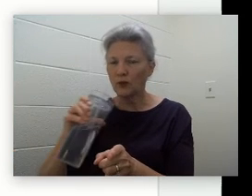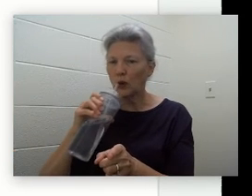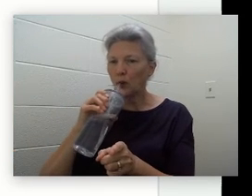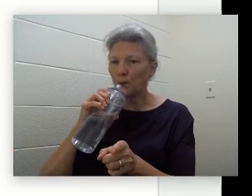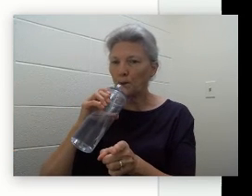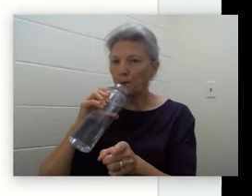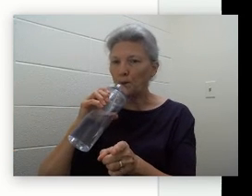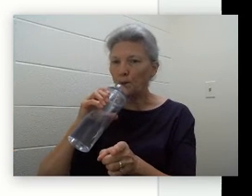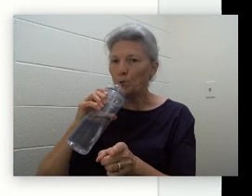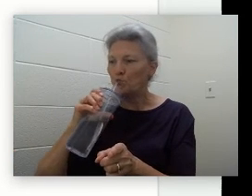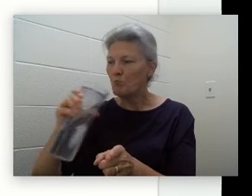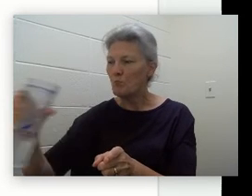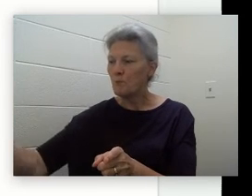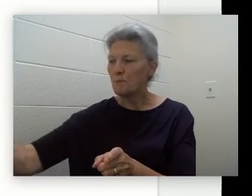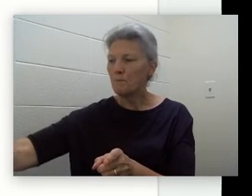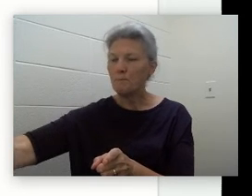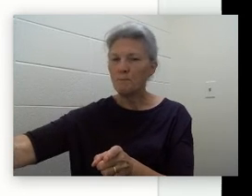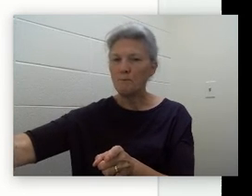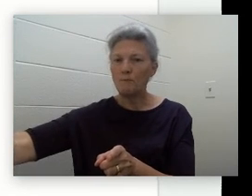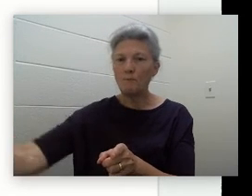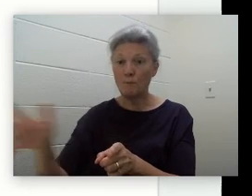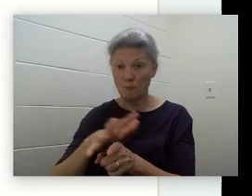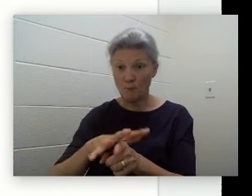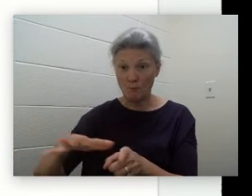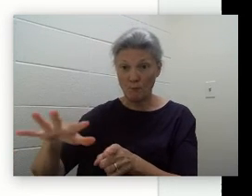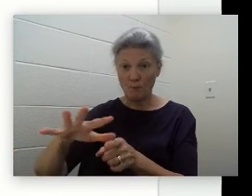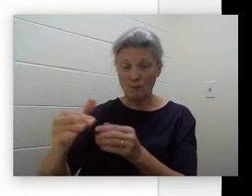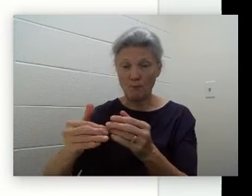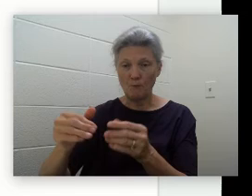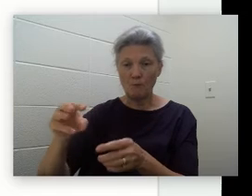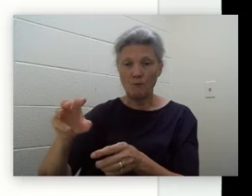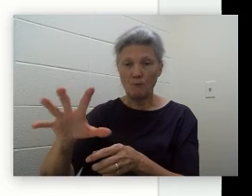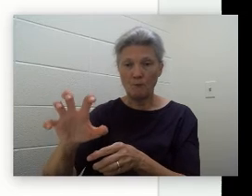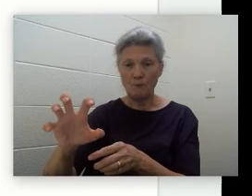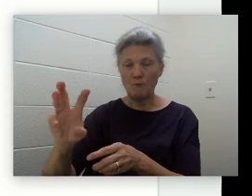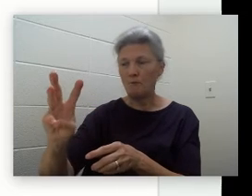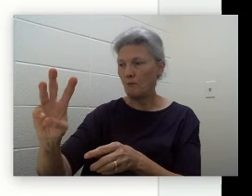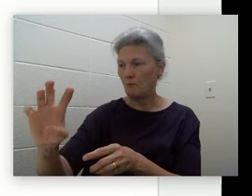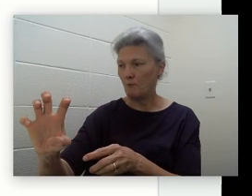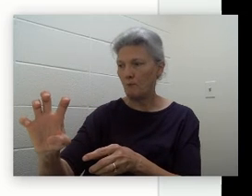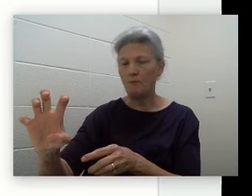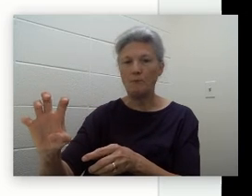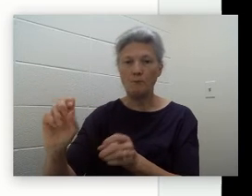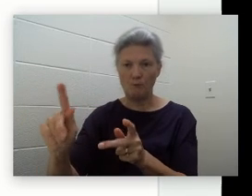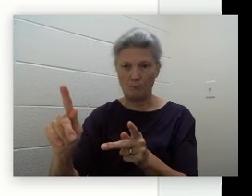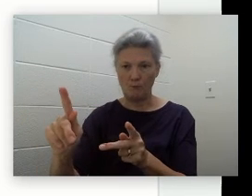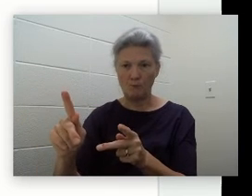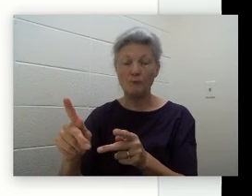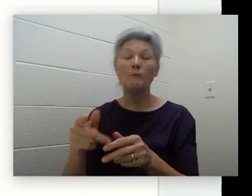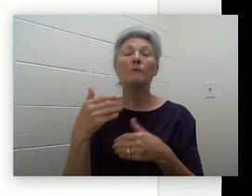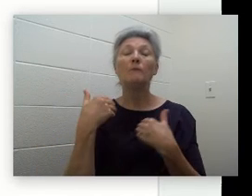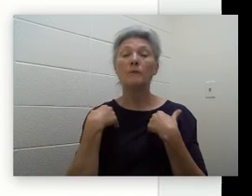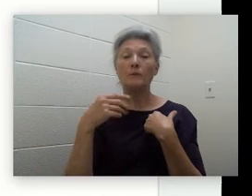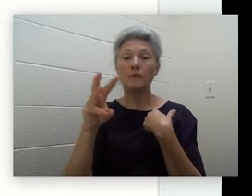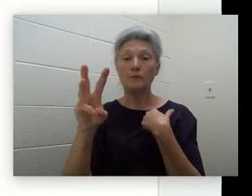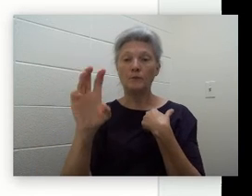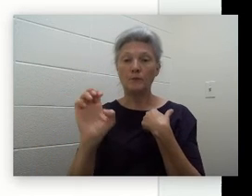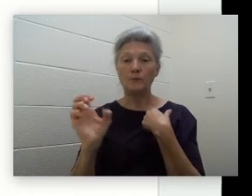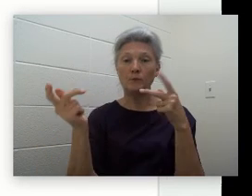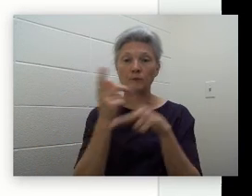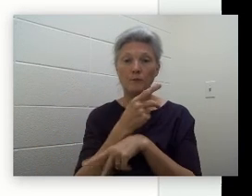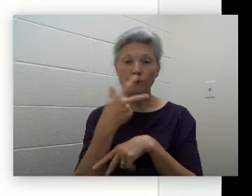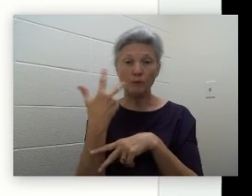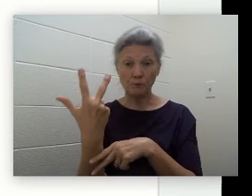round 567 to the next 100, which would be 600. So if I have 600 times